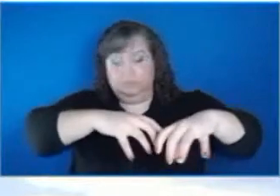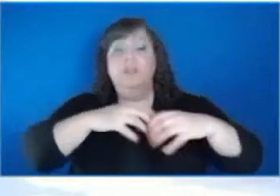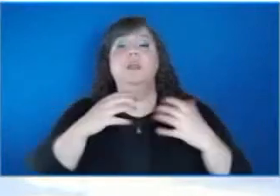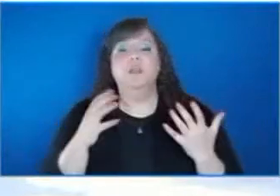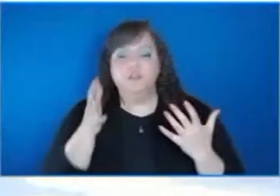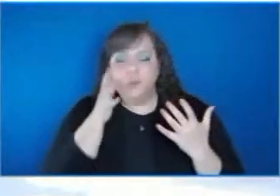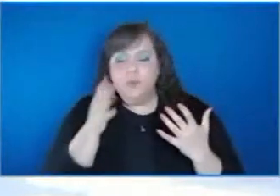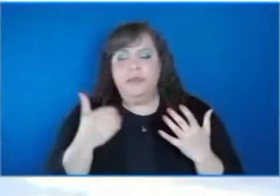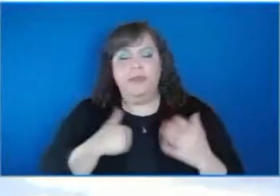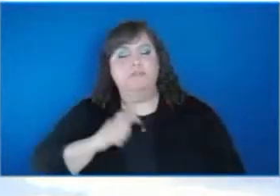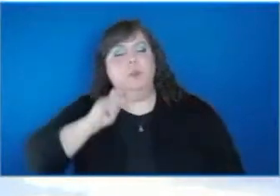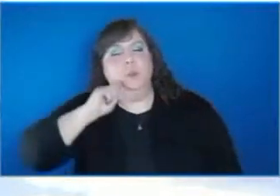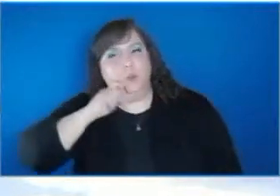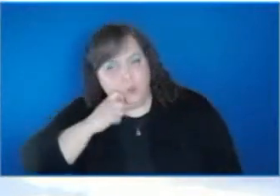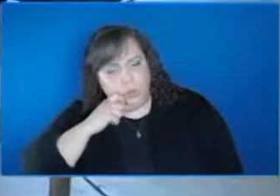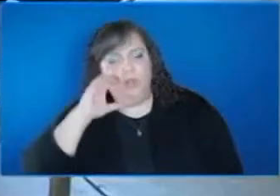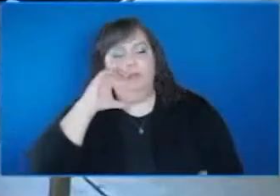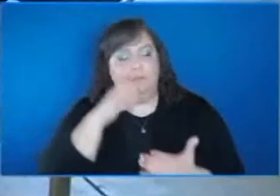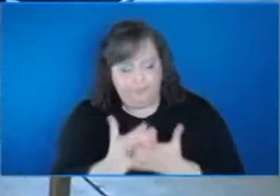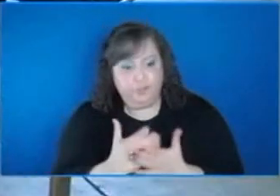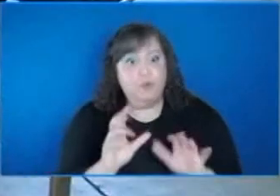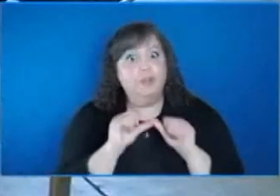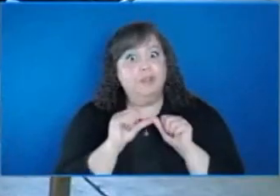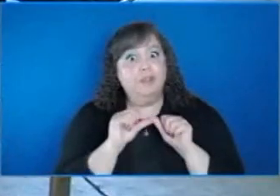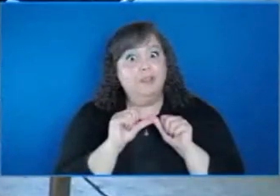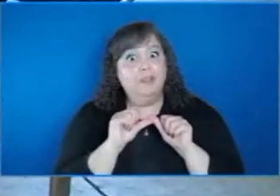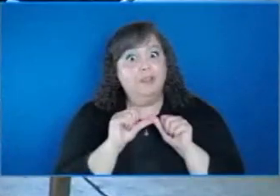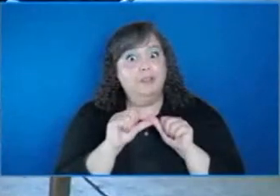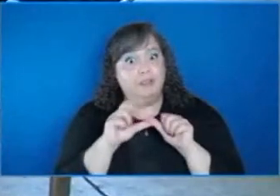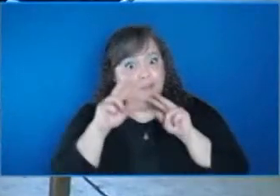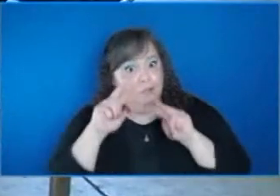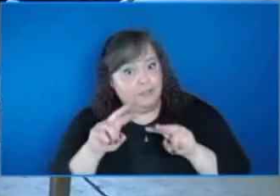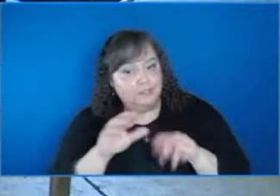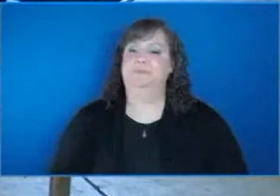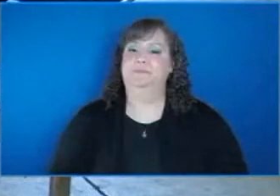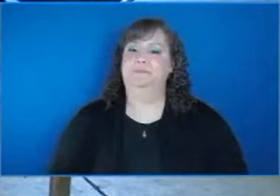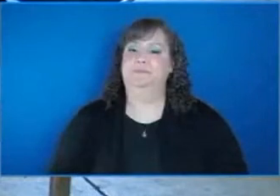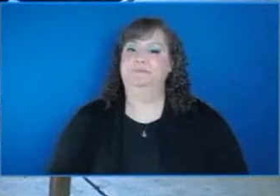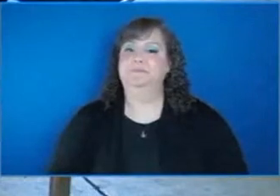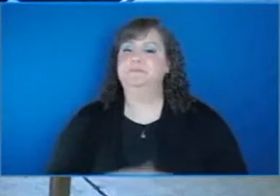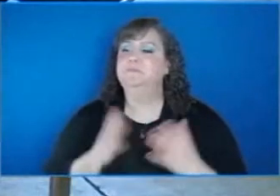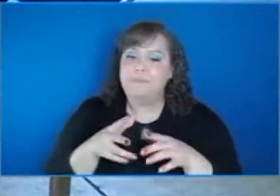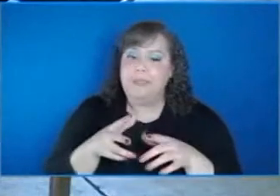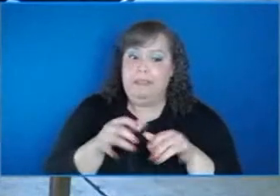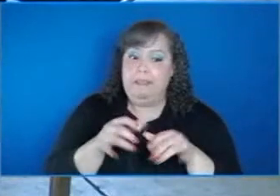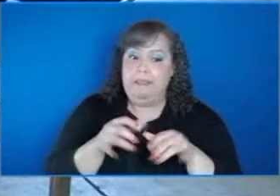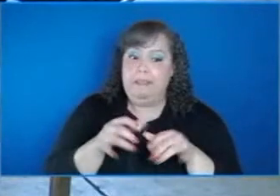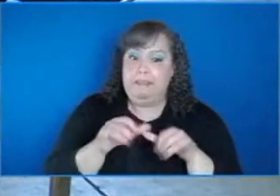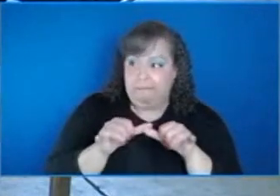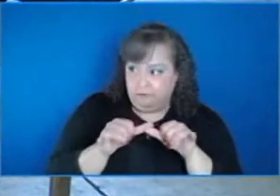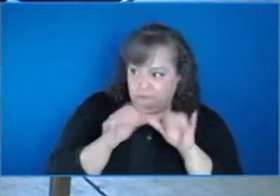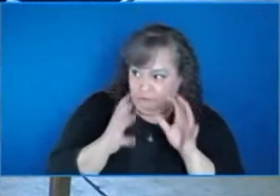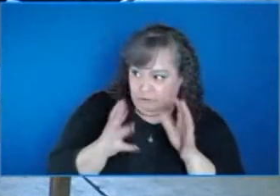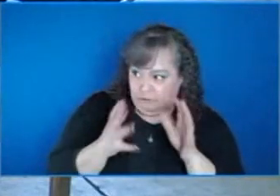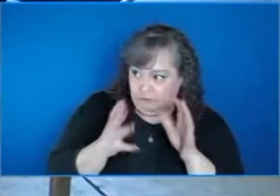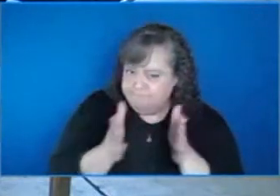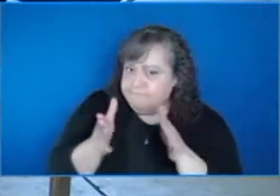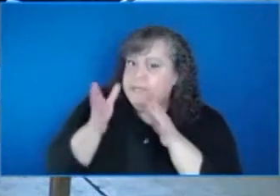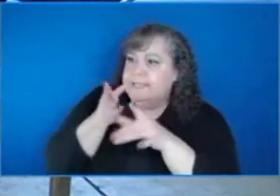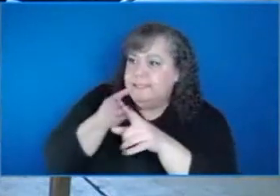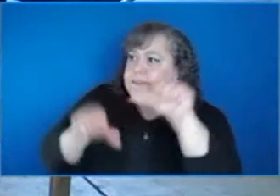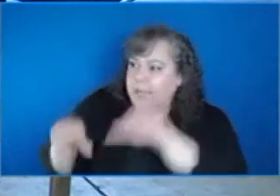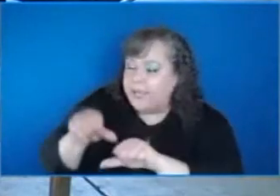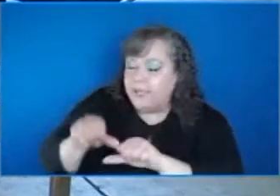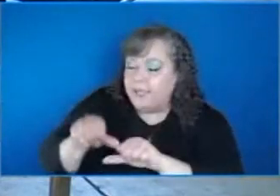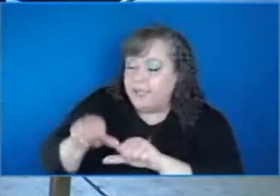pictures, so stay tuned. All right. Okay, from engineering over to science. Nancy, this is the first time that we're doing